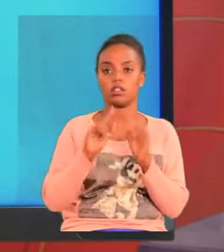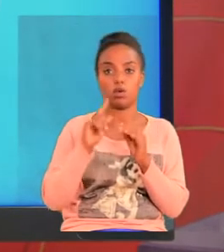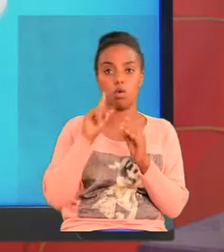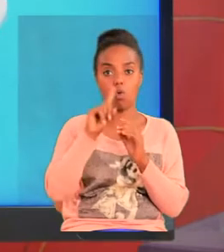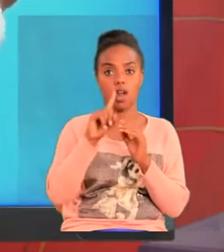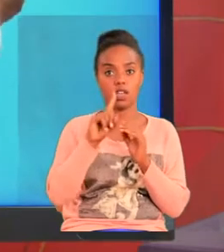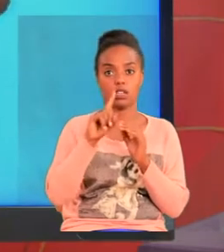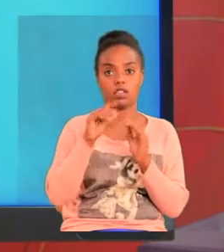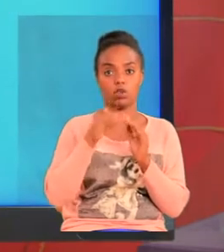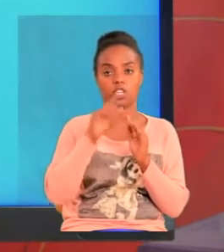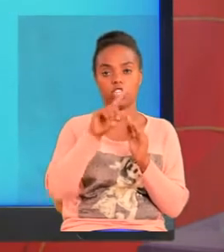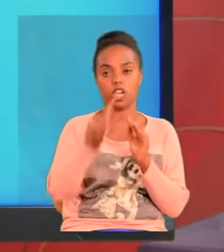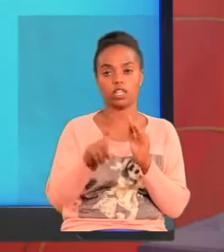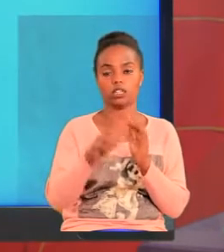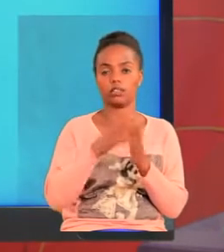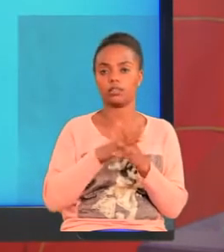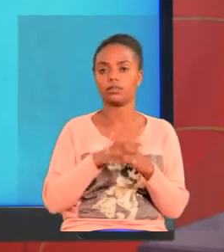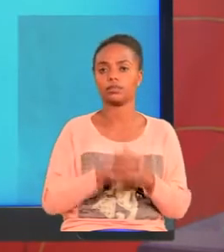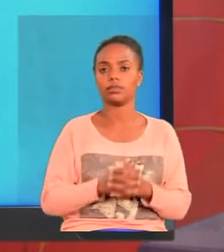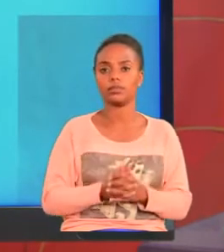here.